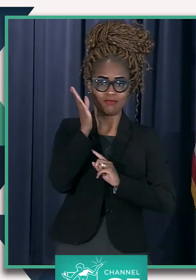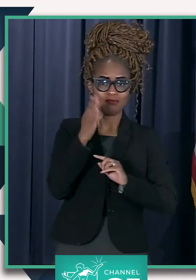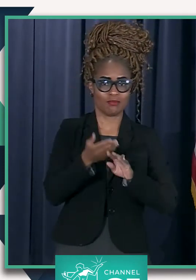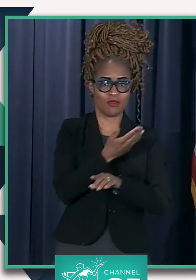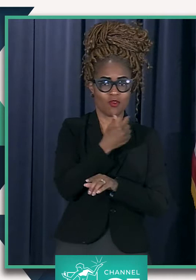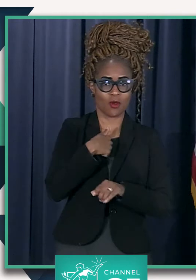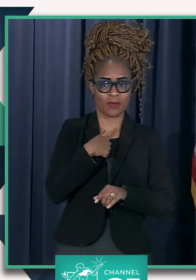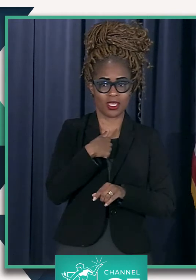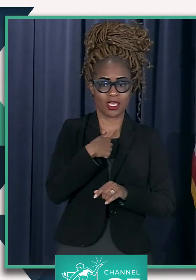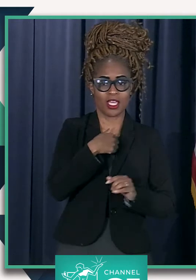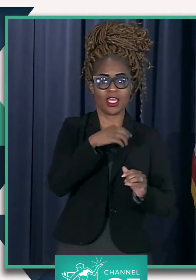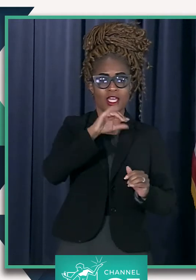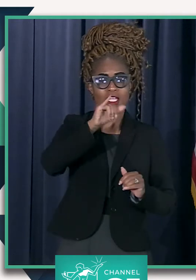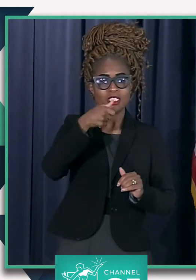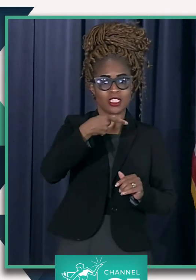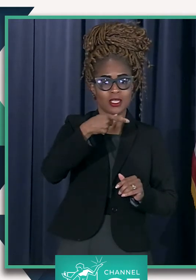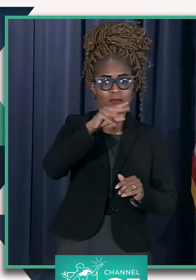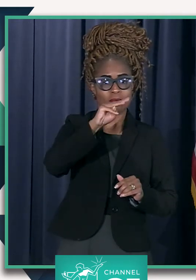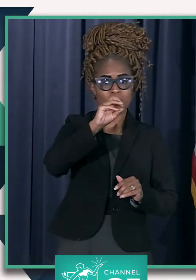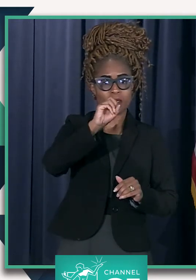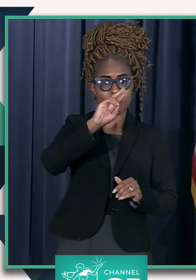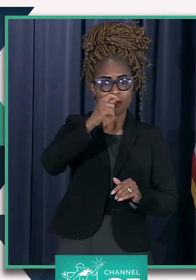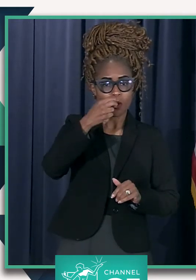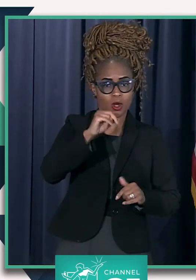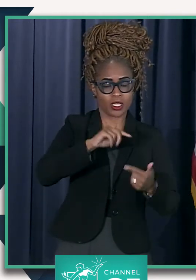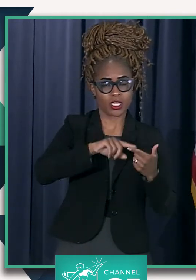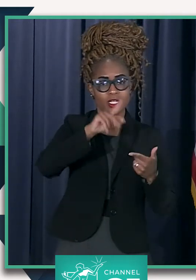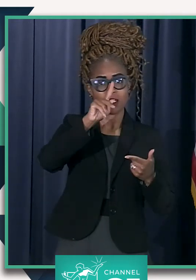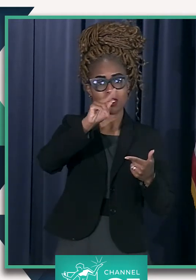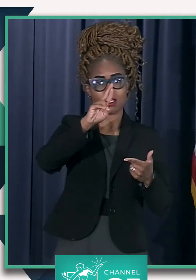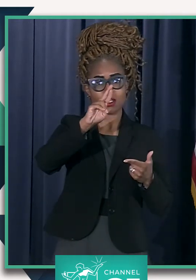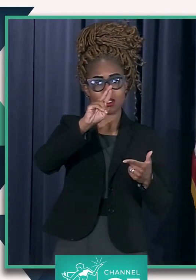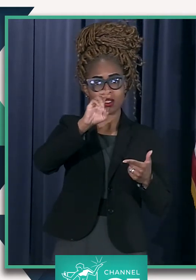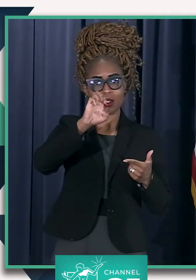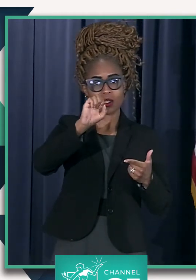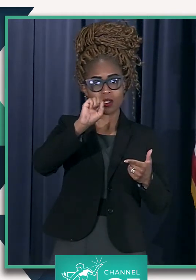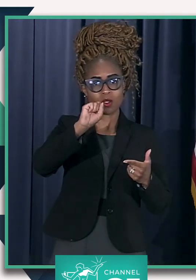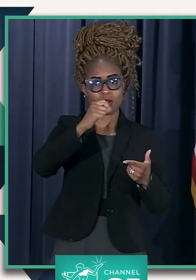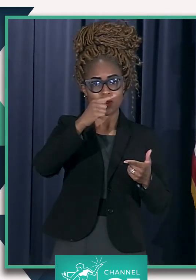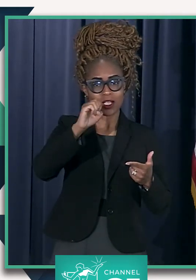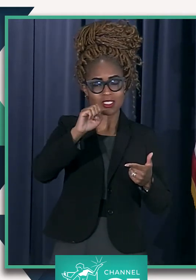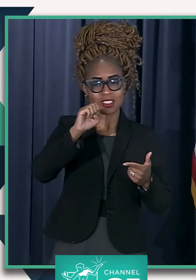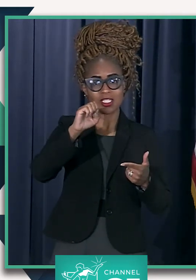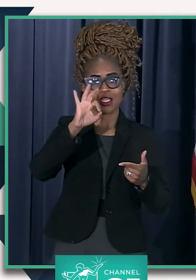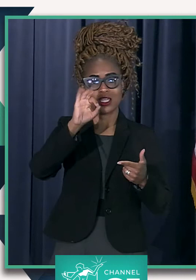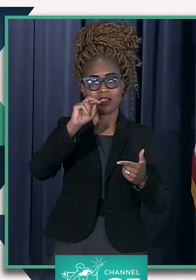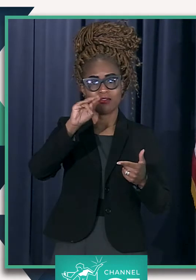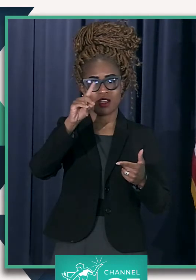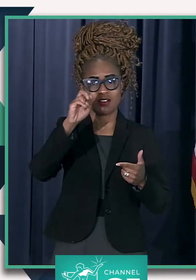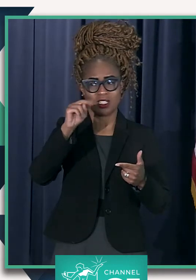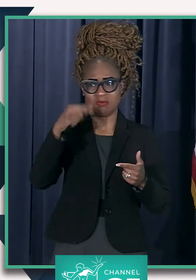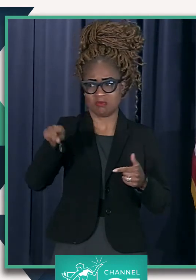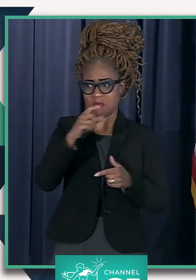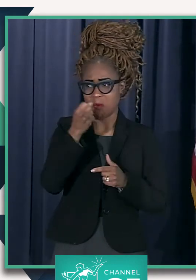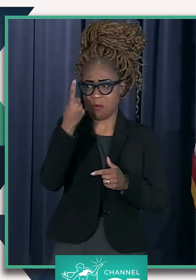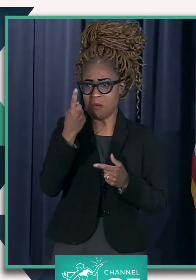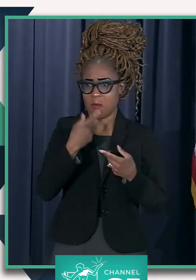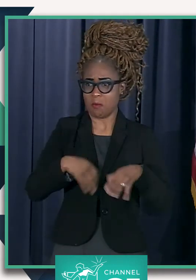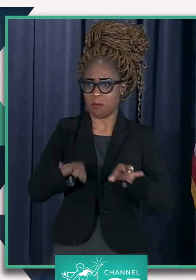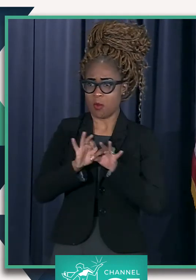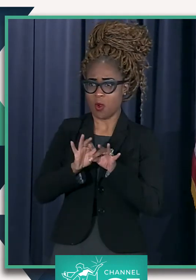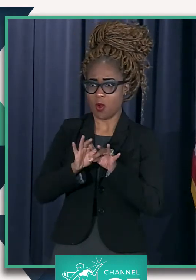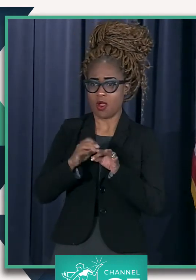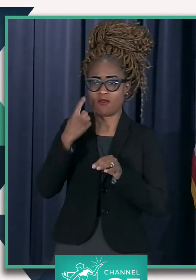team, Jpmorgan Chase, the Kresge Foundation. They all understood how important it was going to be for Detroit to